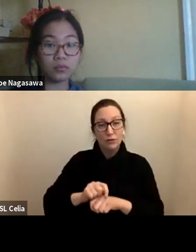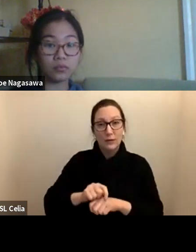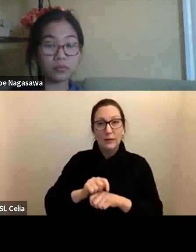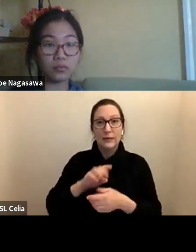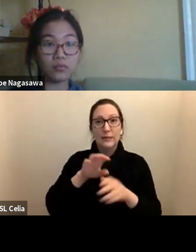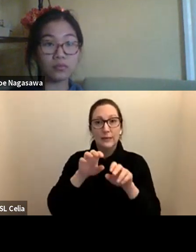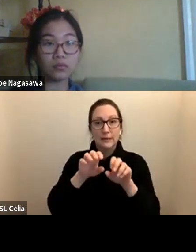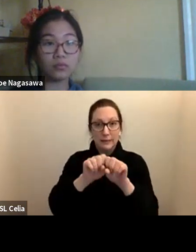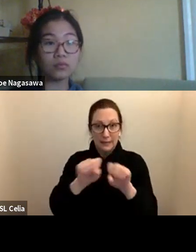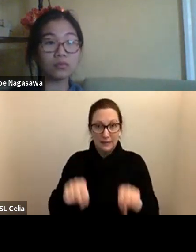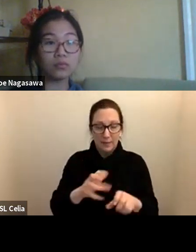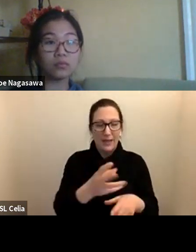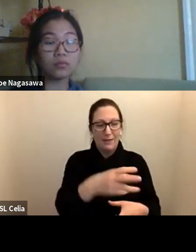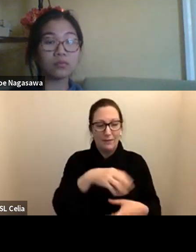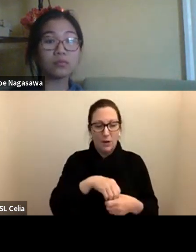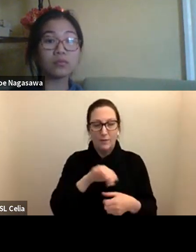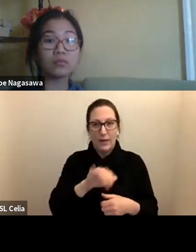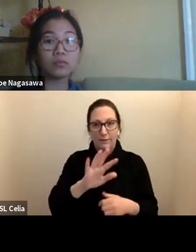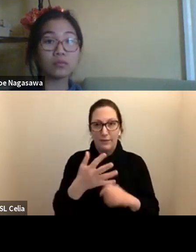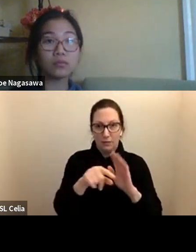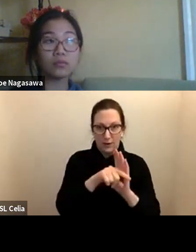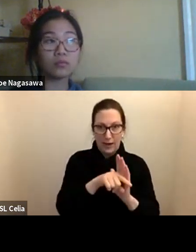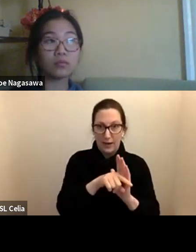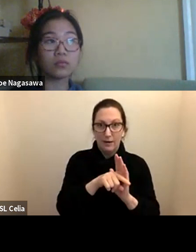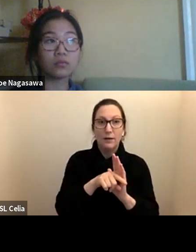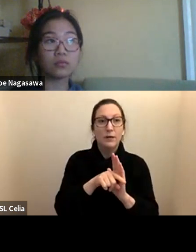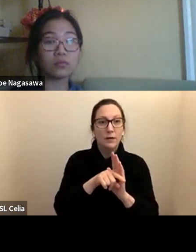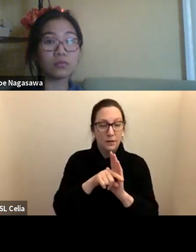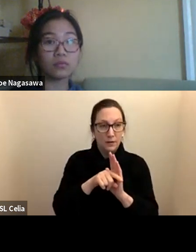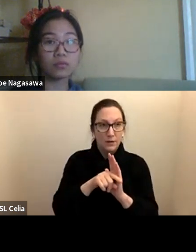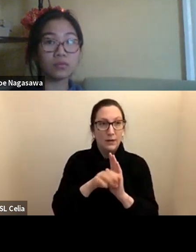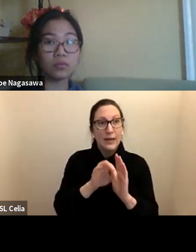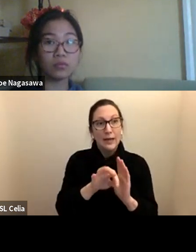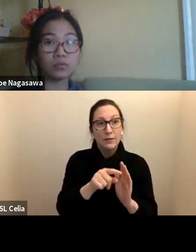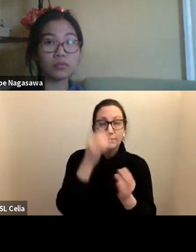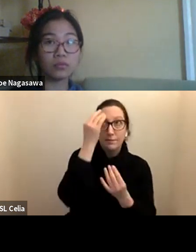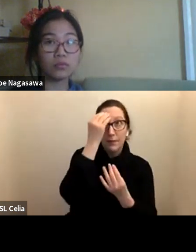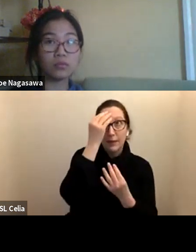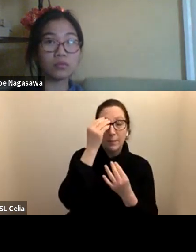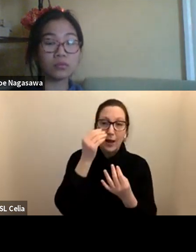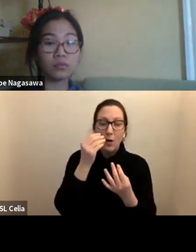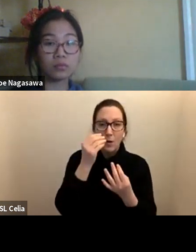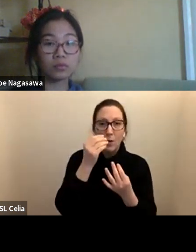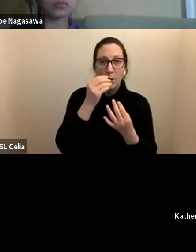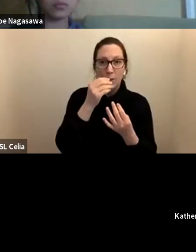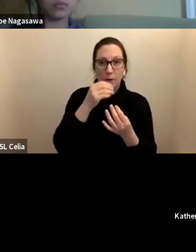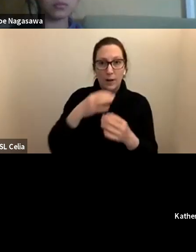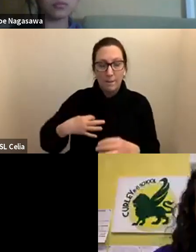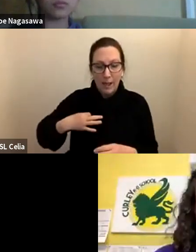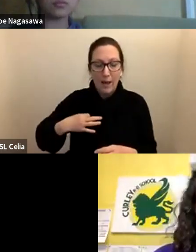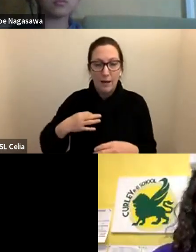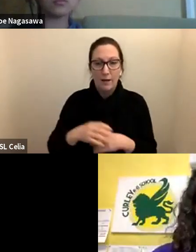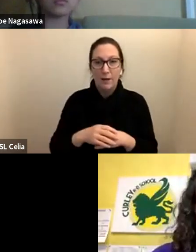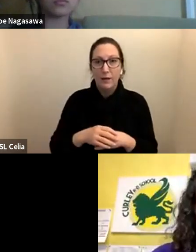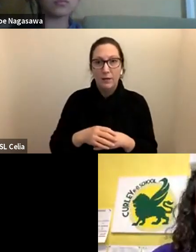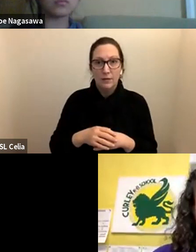grade, for example. And so you could, if you're considering the sending school from there, you could have real variance of out